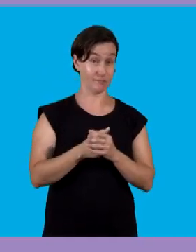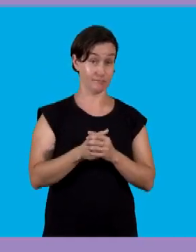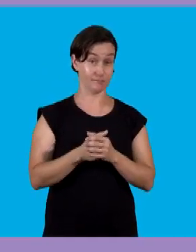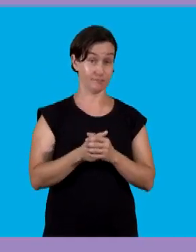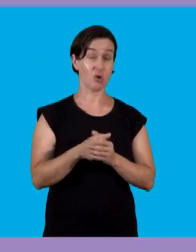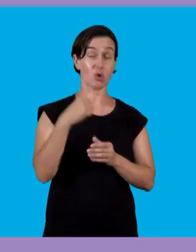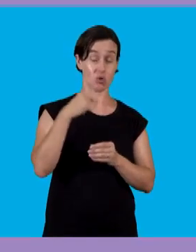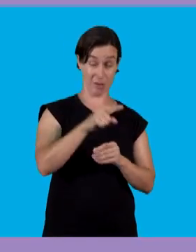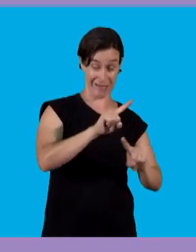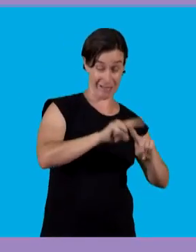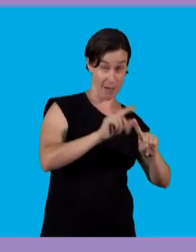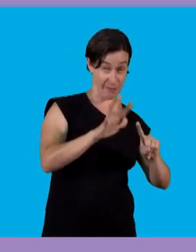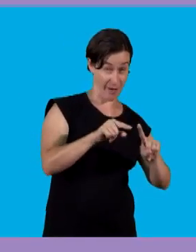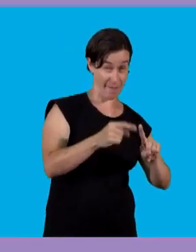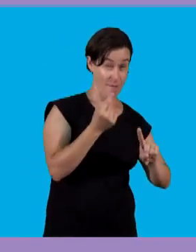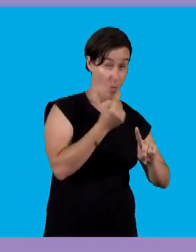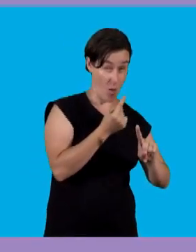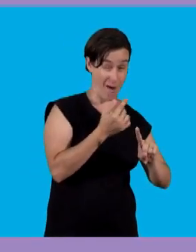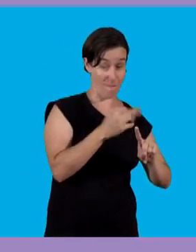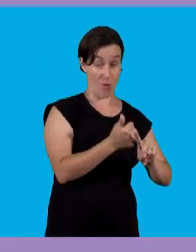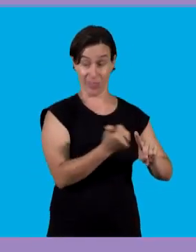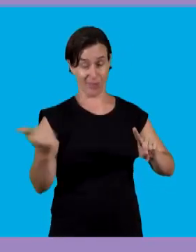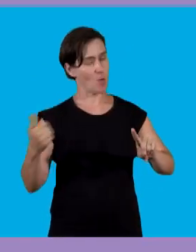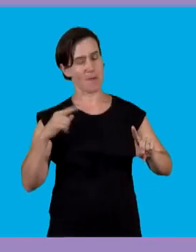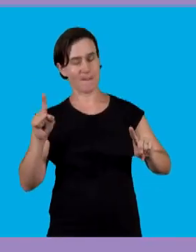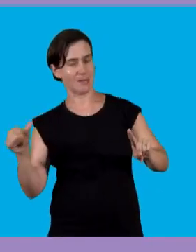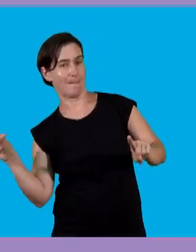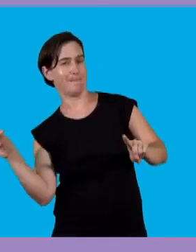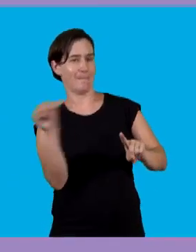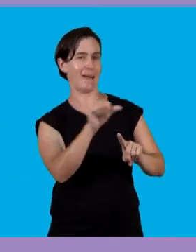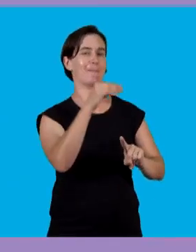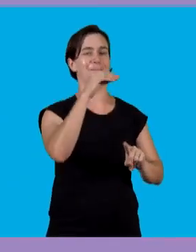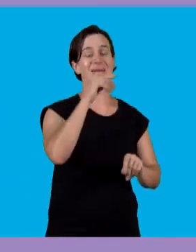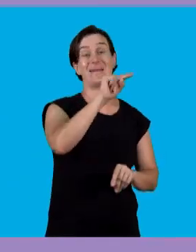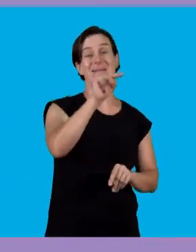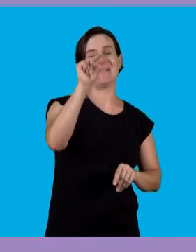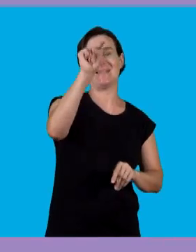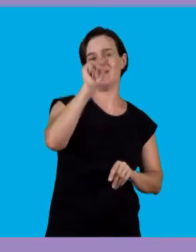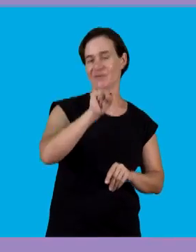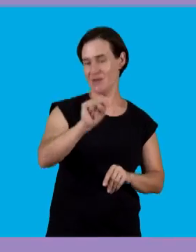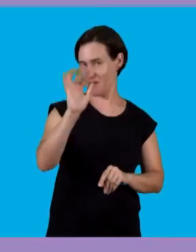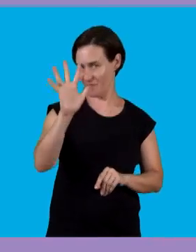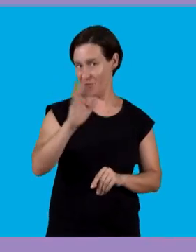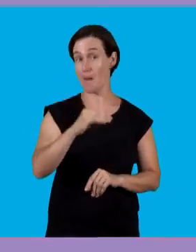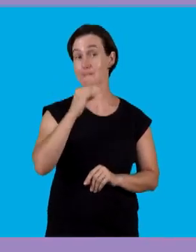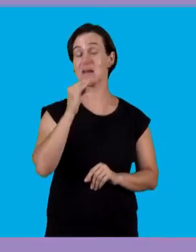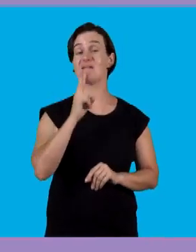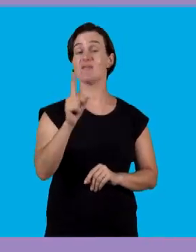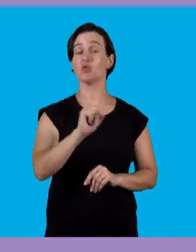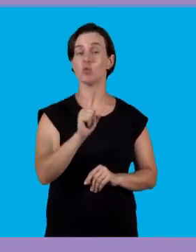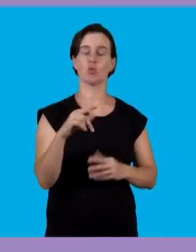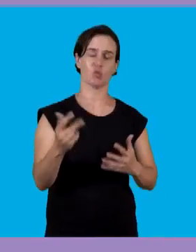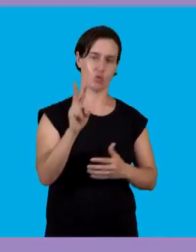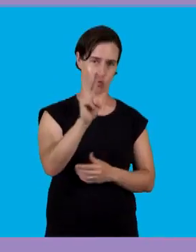was multiplied by 5 to get that 10. So we are going to say 10 divided by 5, and that gives us a